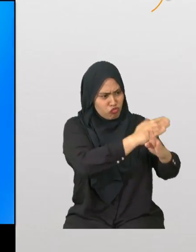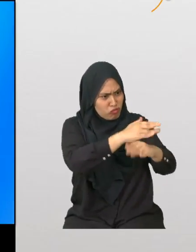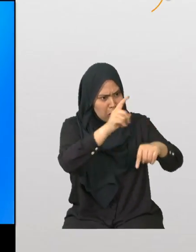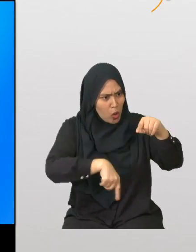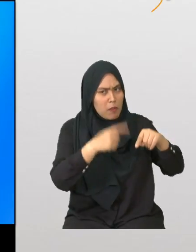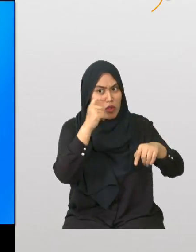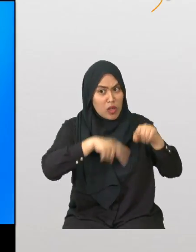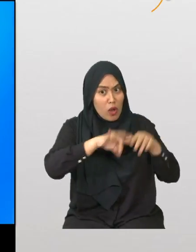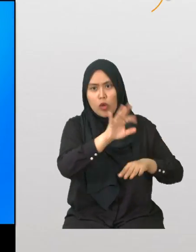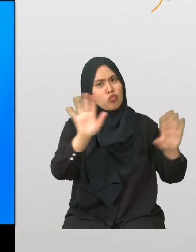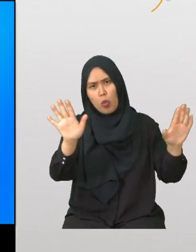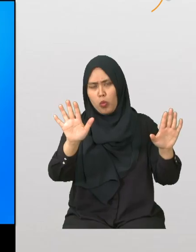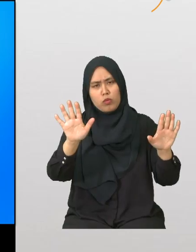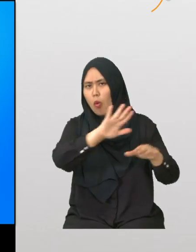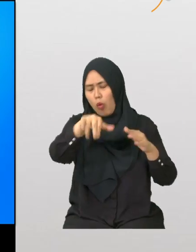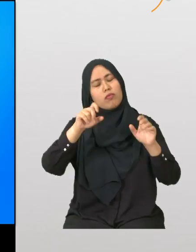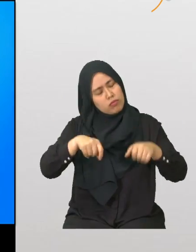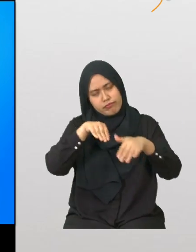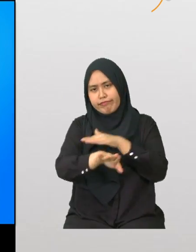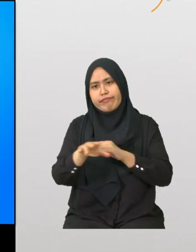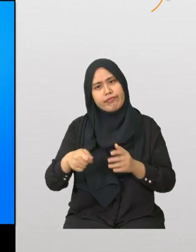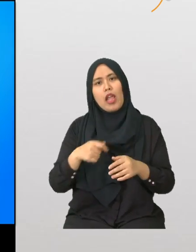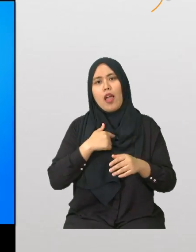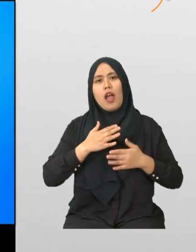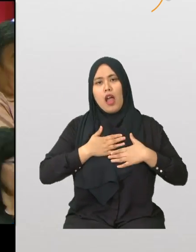my commitment to you.